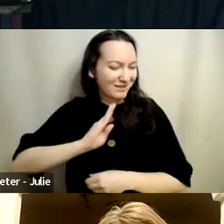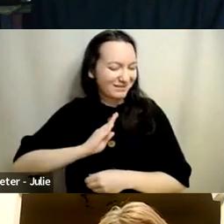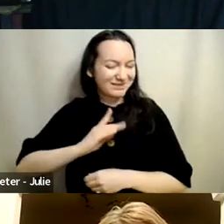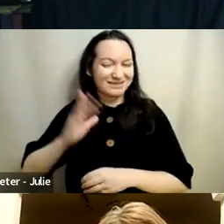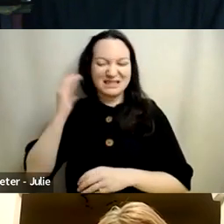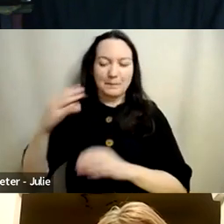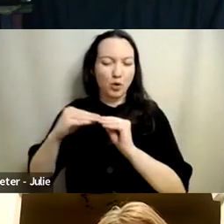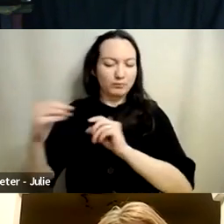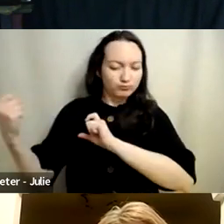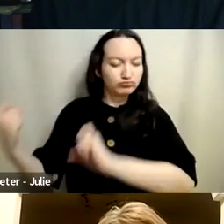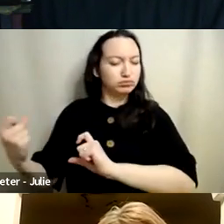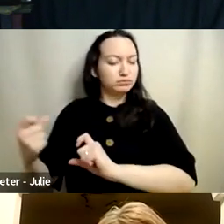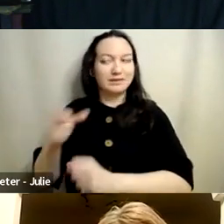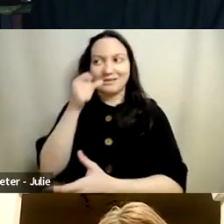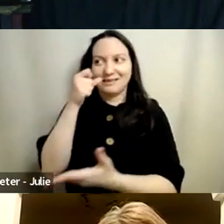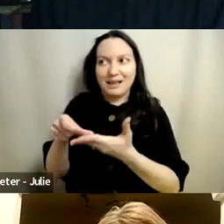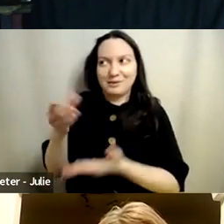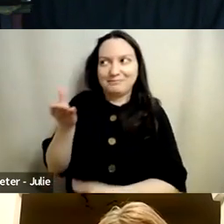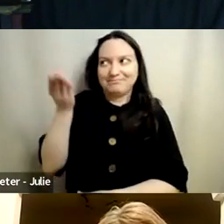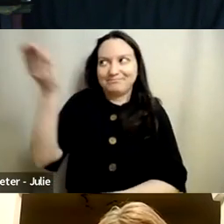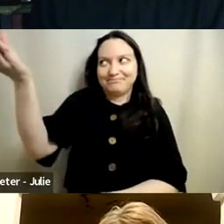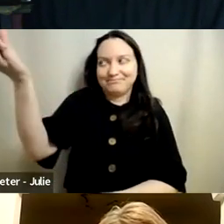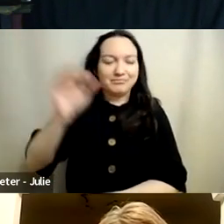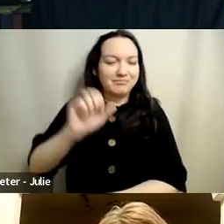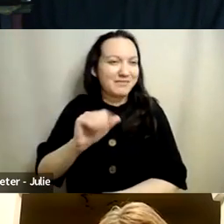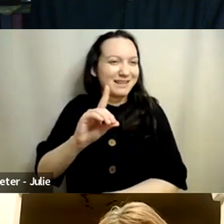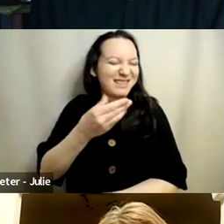powerful than a letter from an ad hoc.